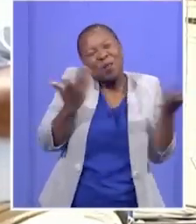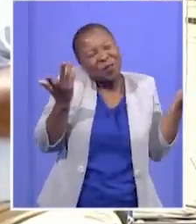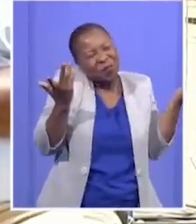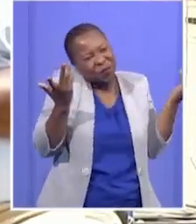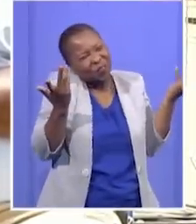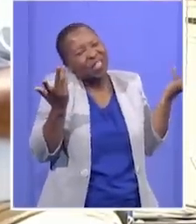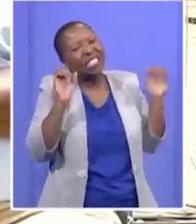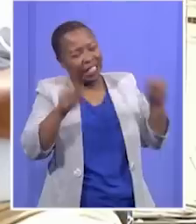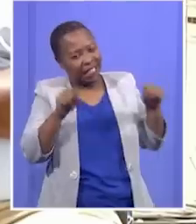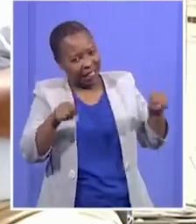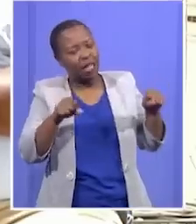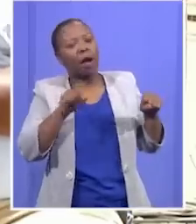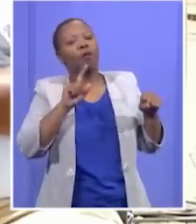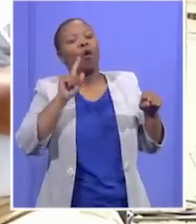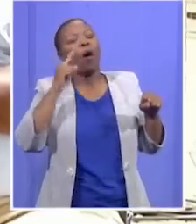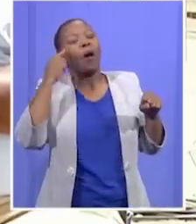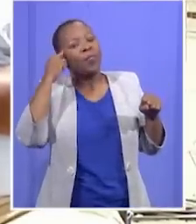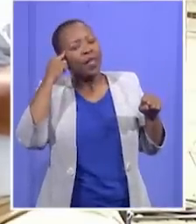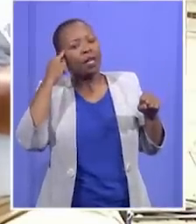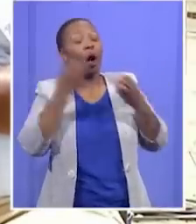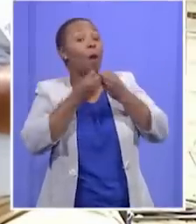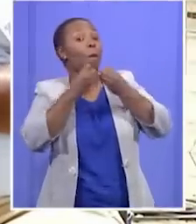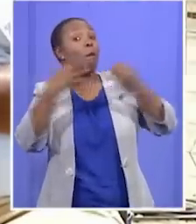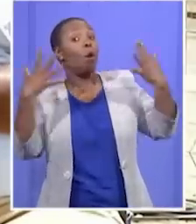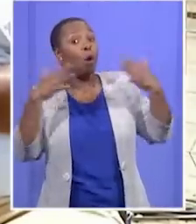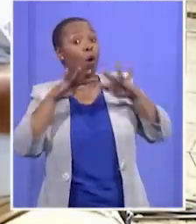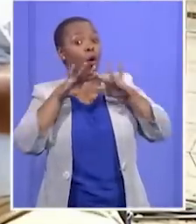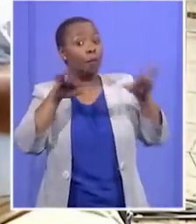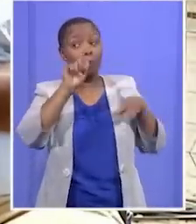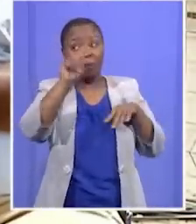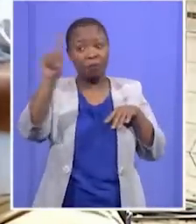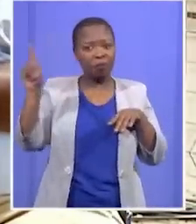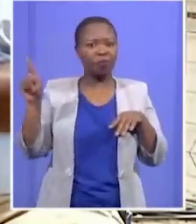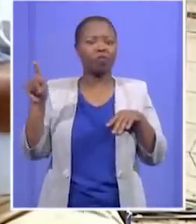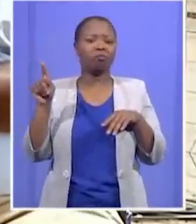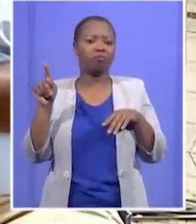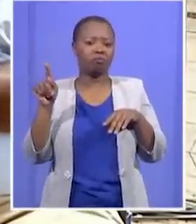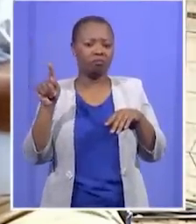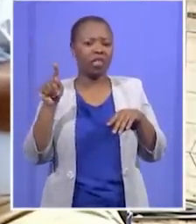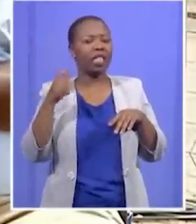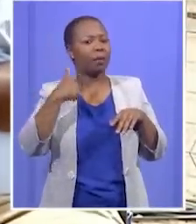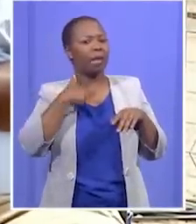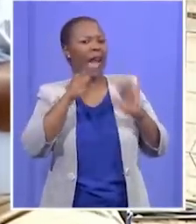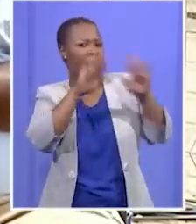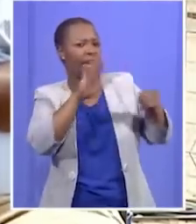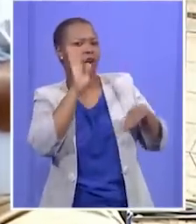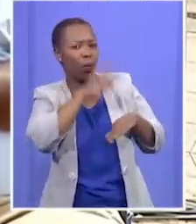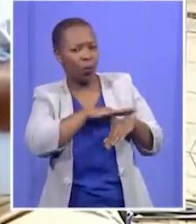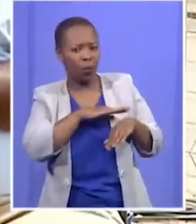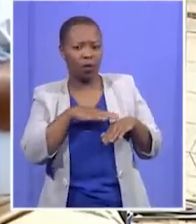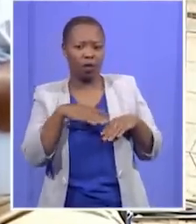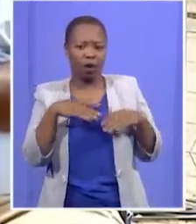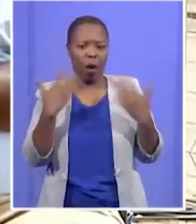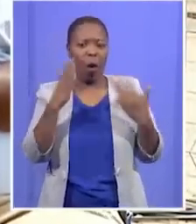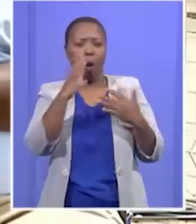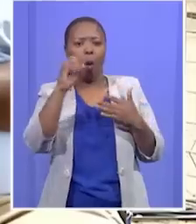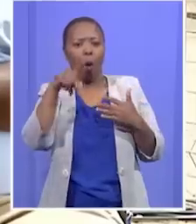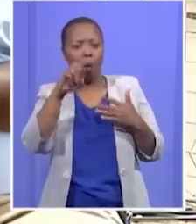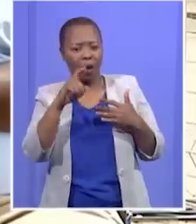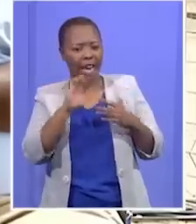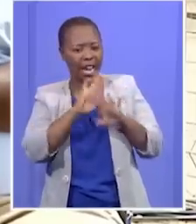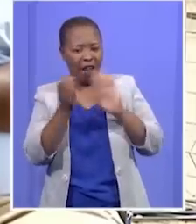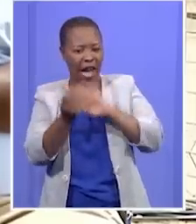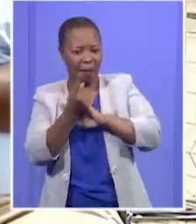that what most people don't know is that even if I didn't leave the ANC or if COPE didn't happen, yeah, my plan was always